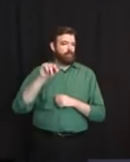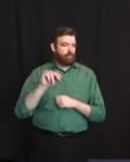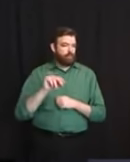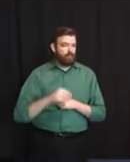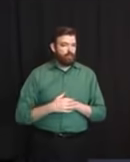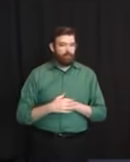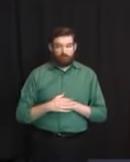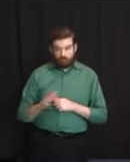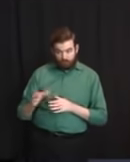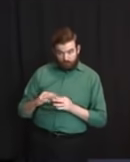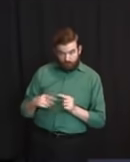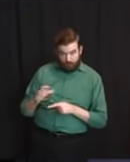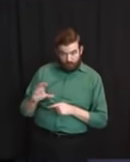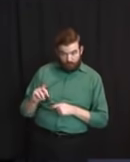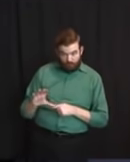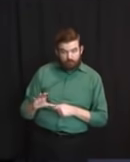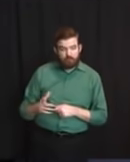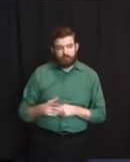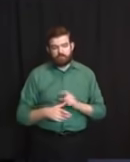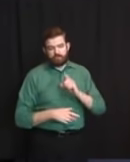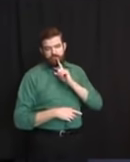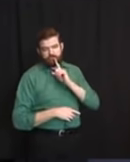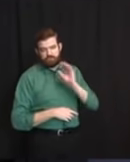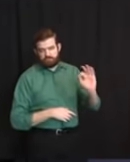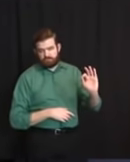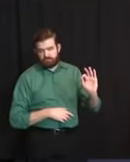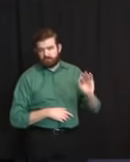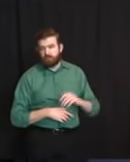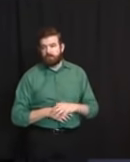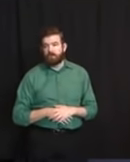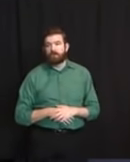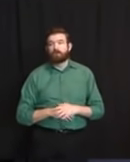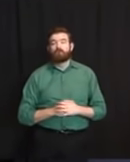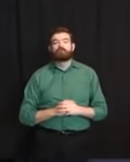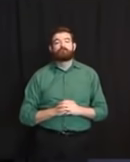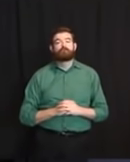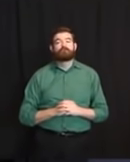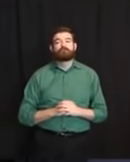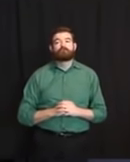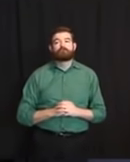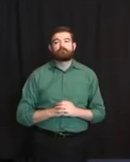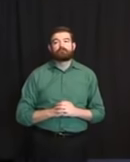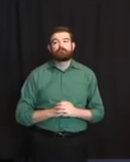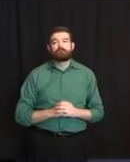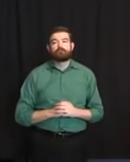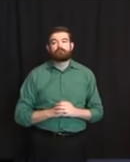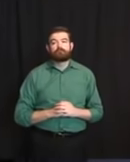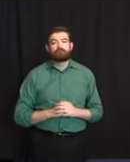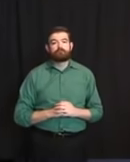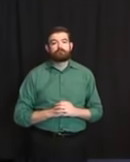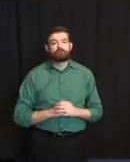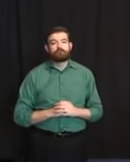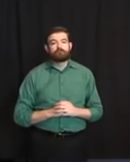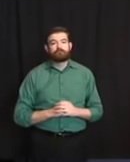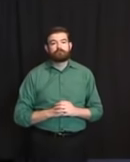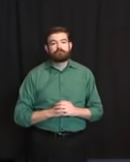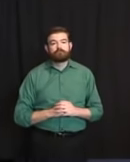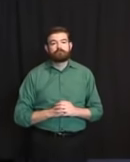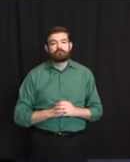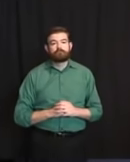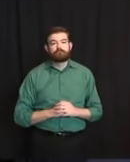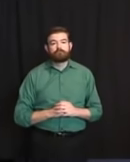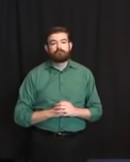First, let me say, by the way, I would have been happy to answer Nikita's political questions if you want to throw them to me, Governor. Next time, that would.